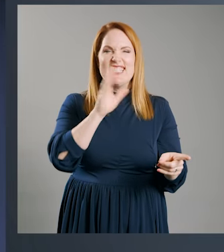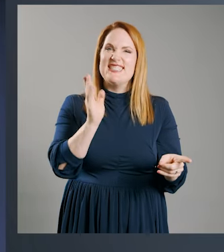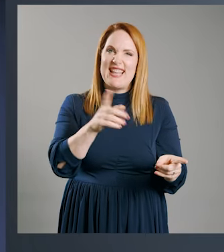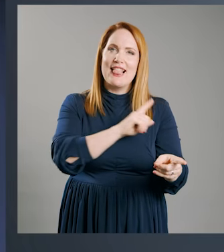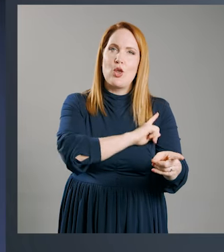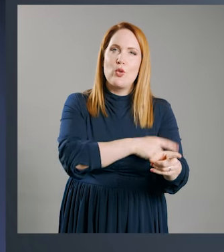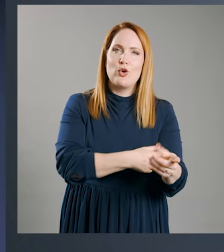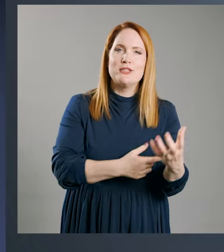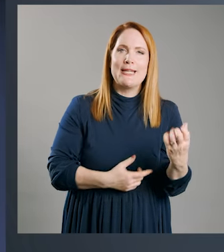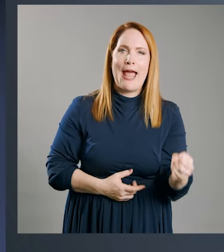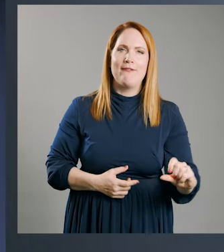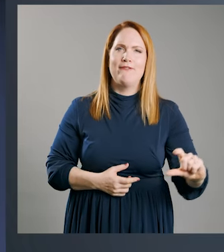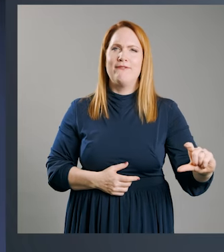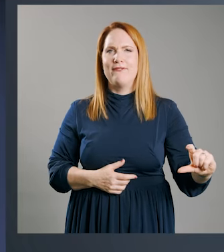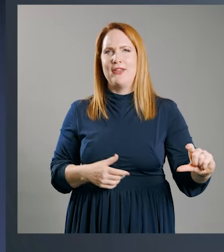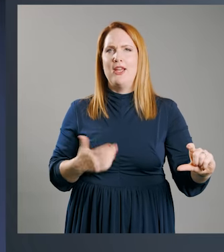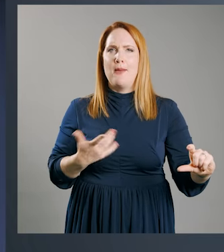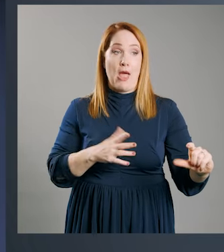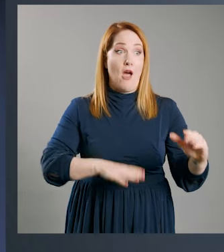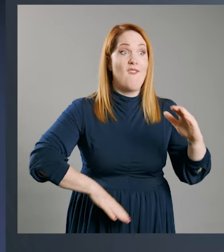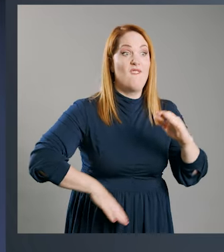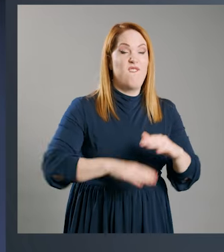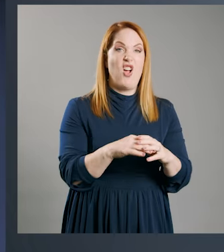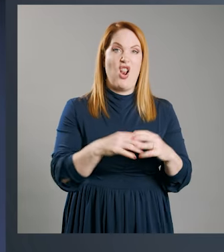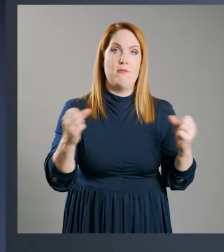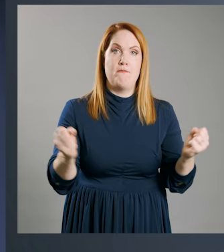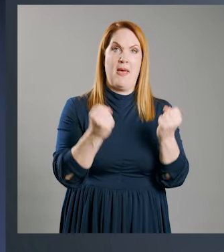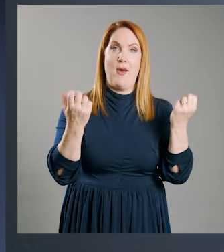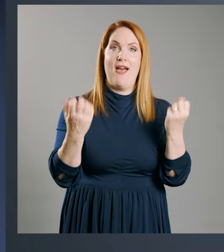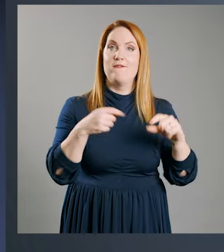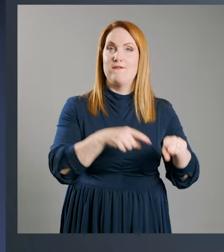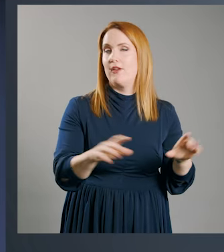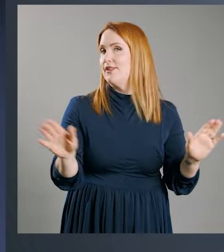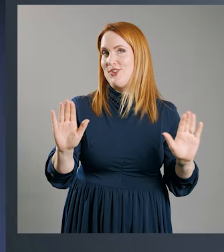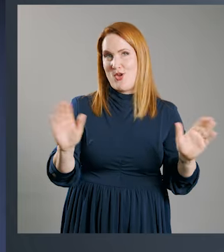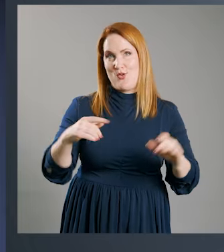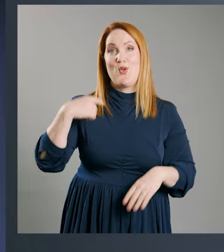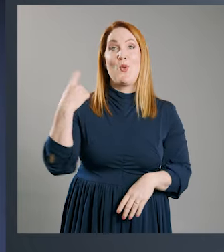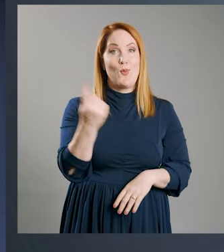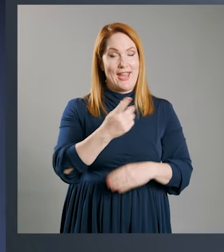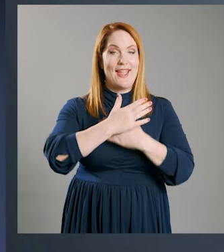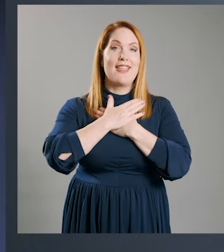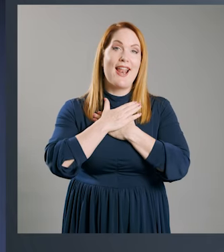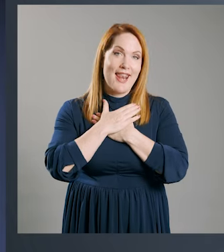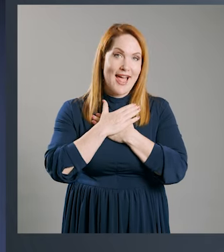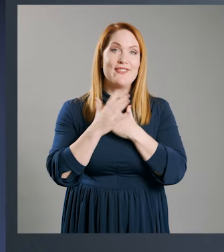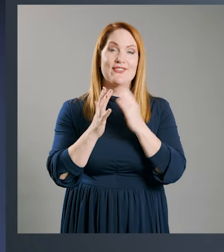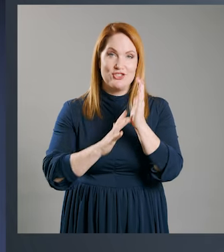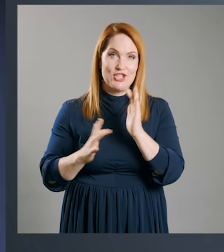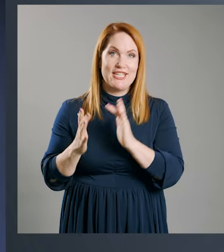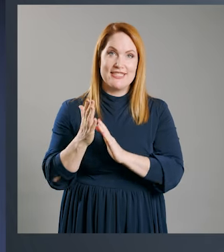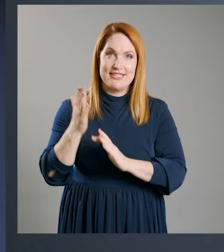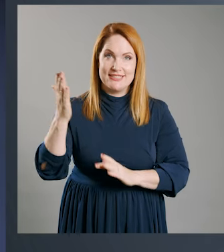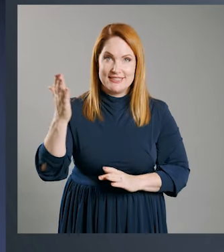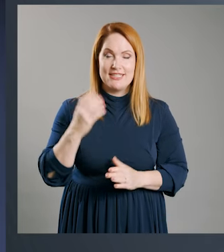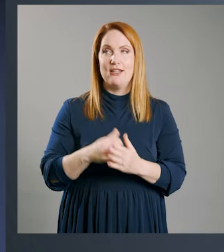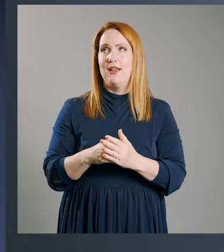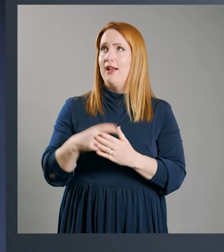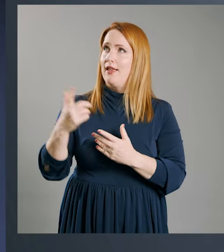still has authority, but it's not authority in all its fullness because we who love Jesus, who